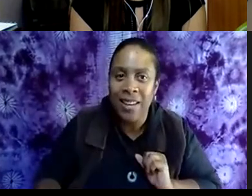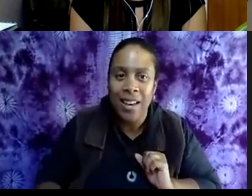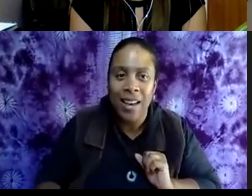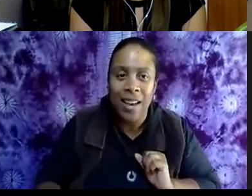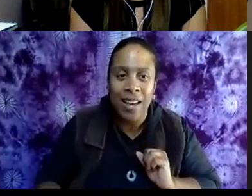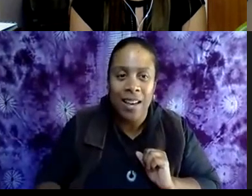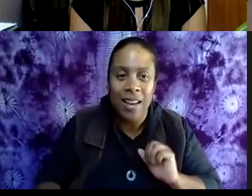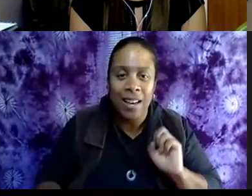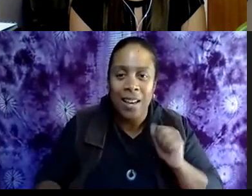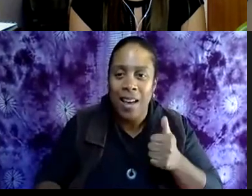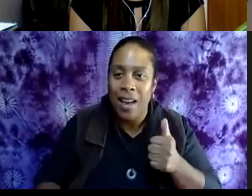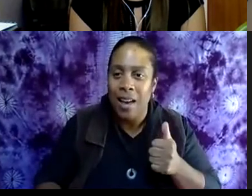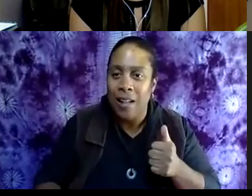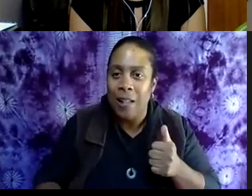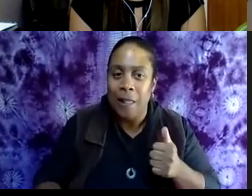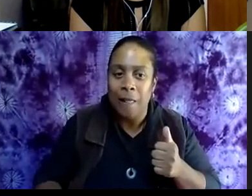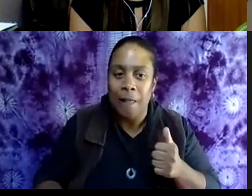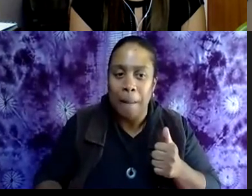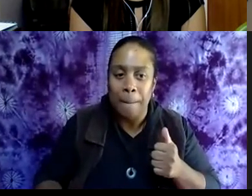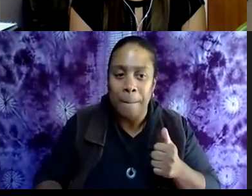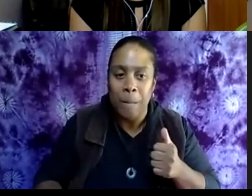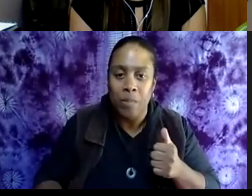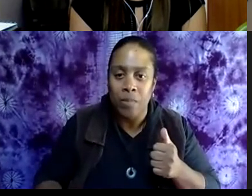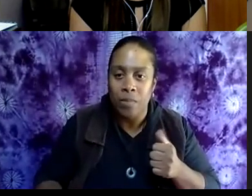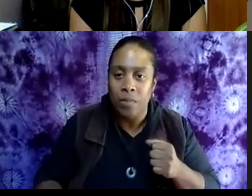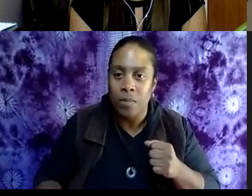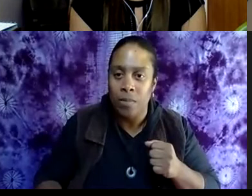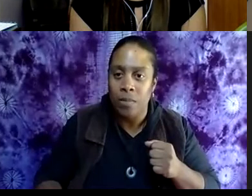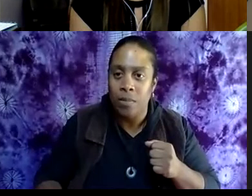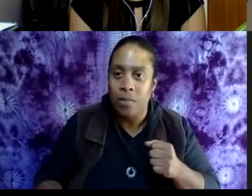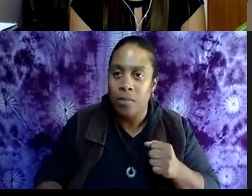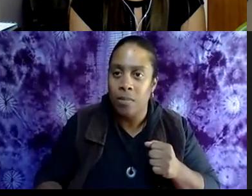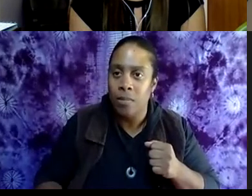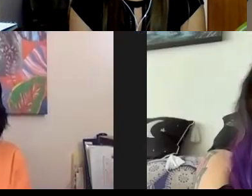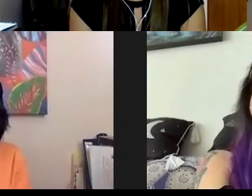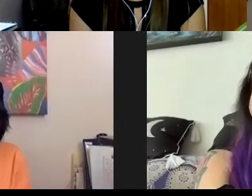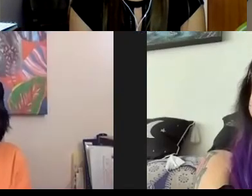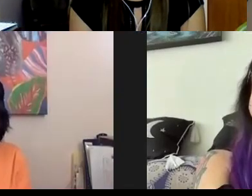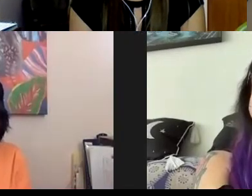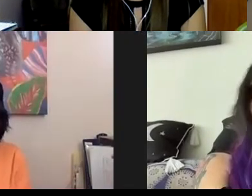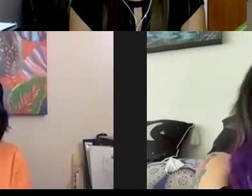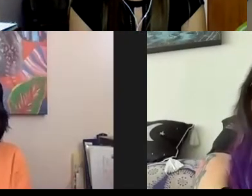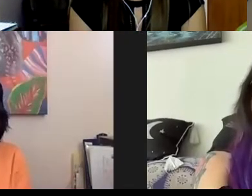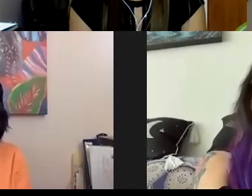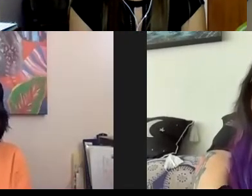switch? Thank you so much. Morgan will be interpreting. Okay, hold on one moment. Let me switch you.